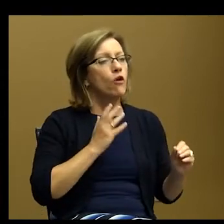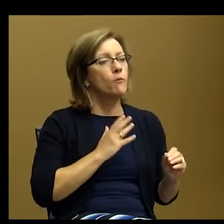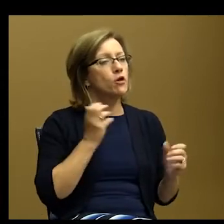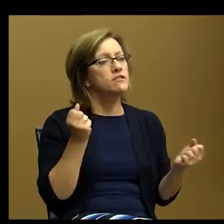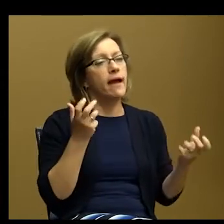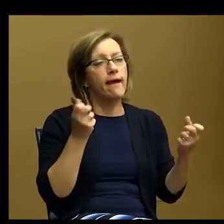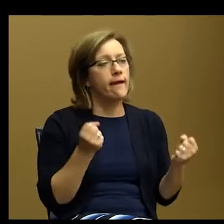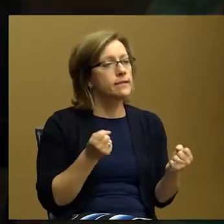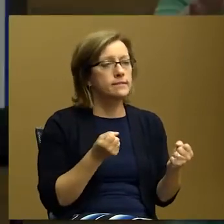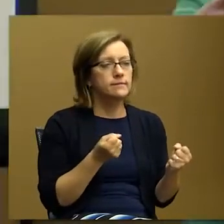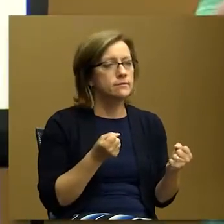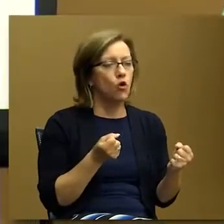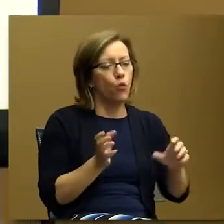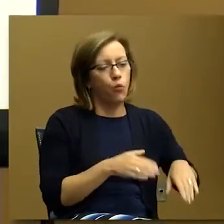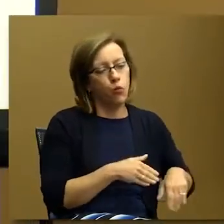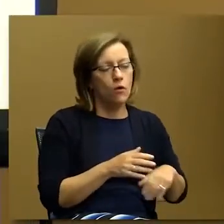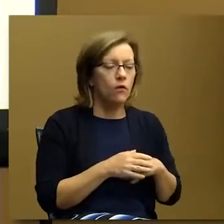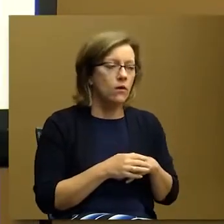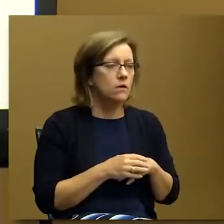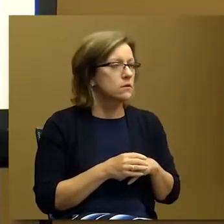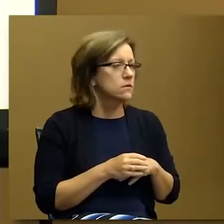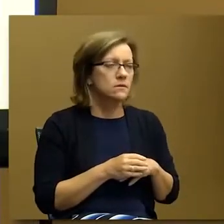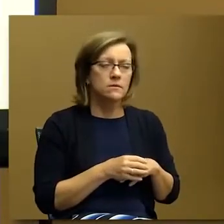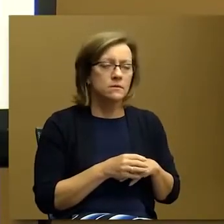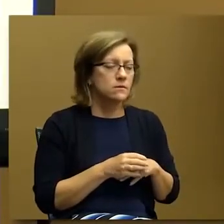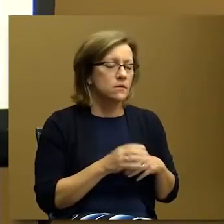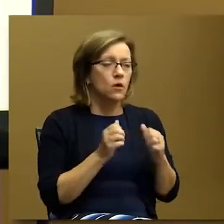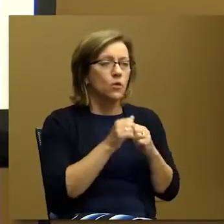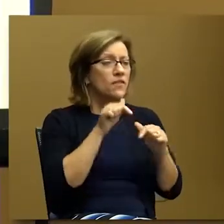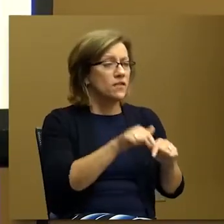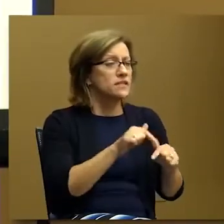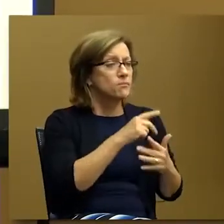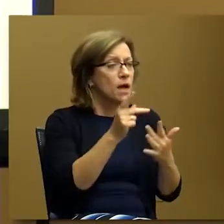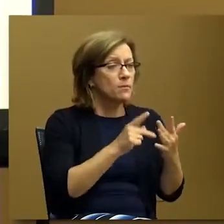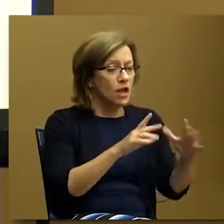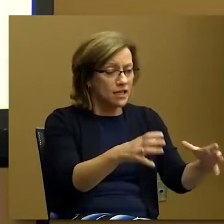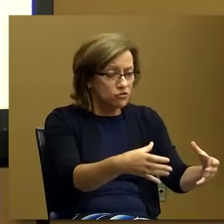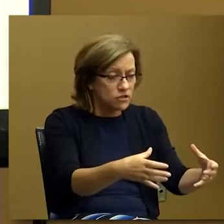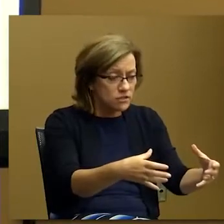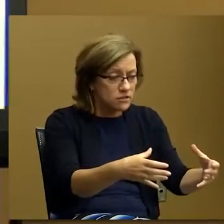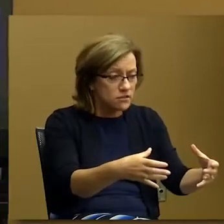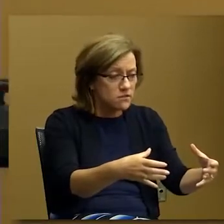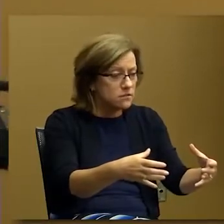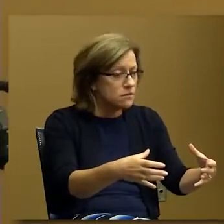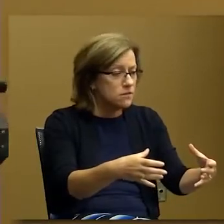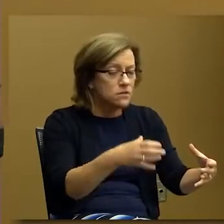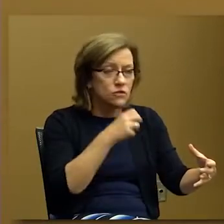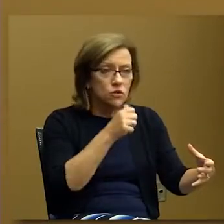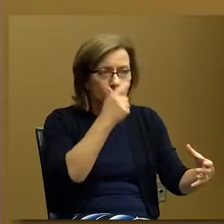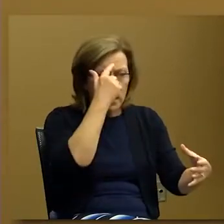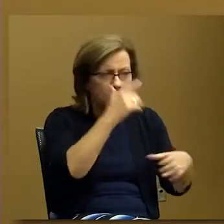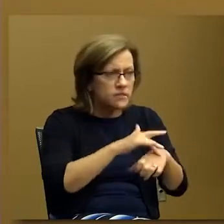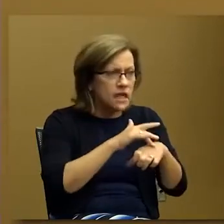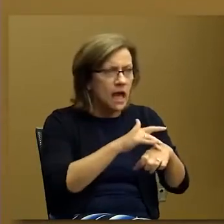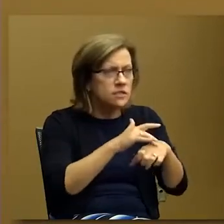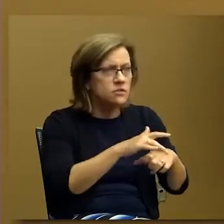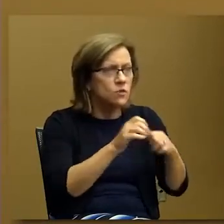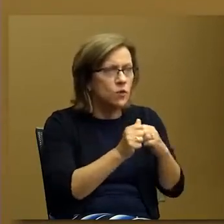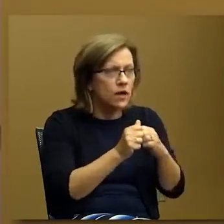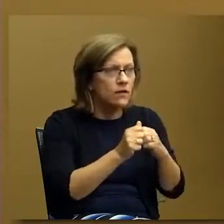those things. We have to, with this population, not get obsessed with those